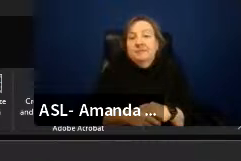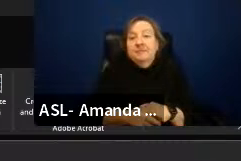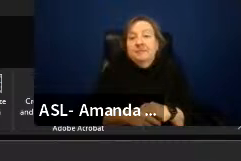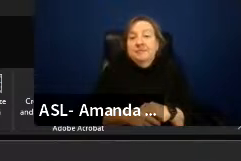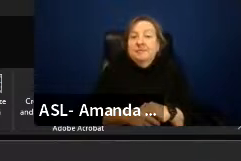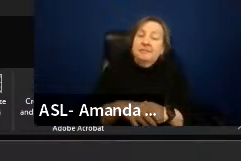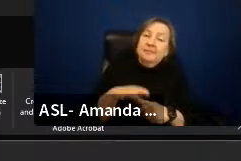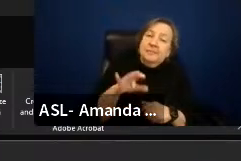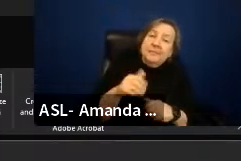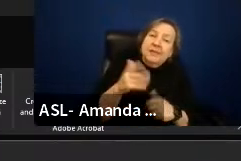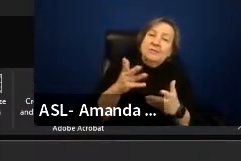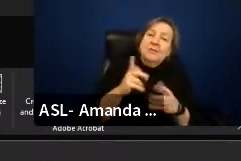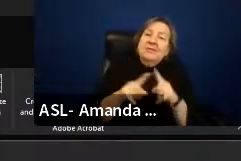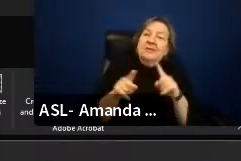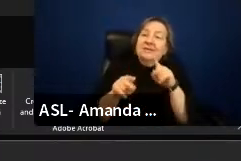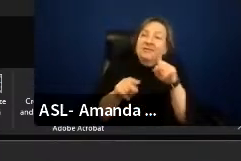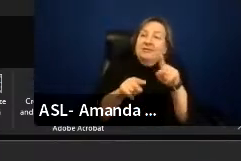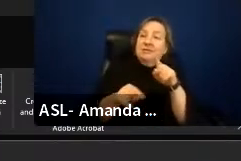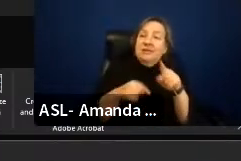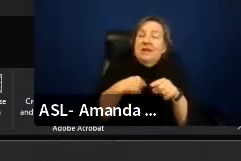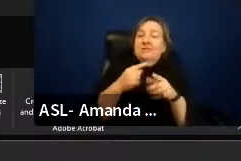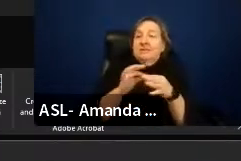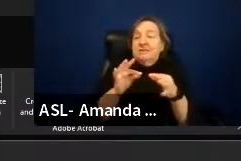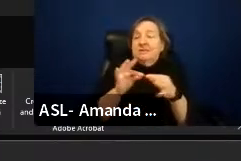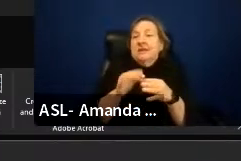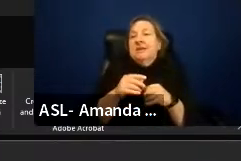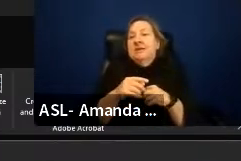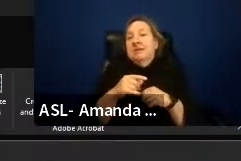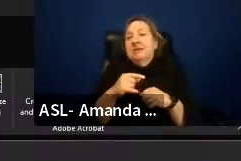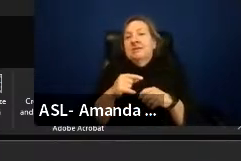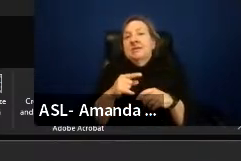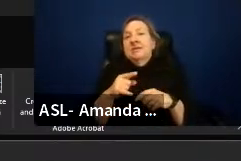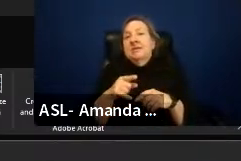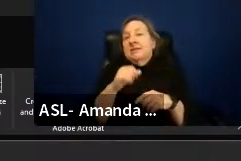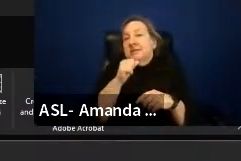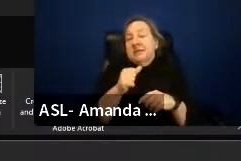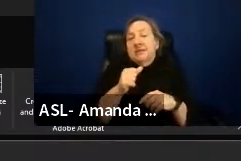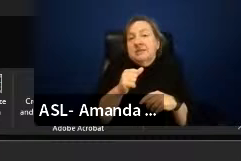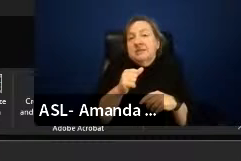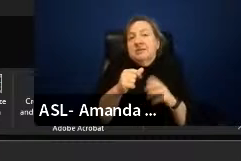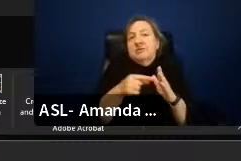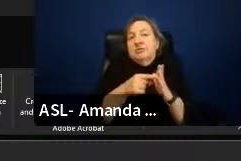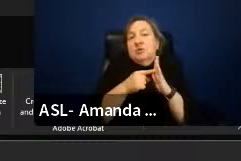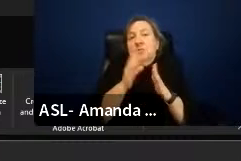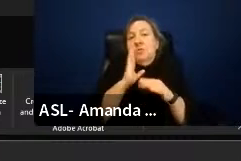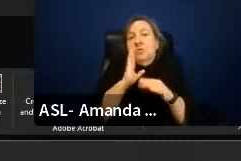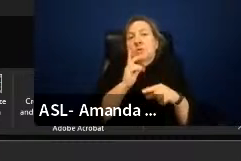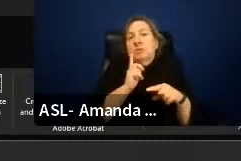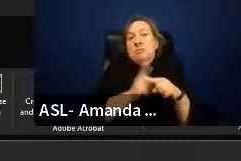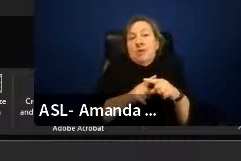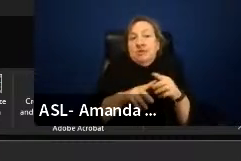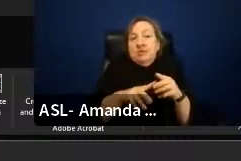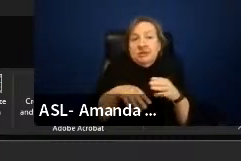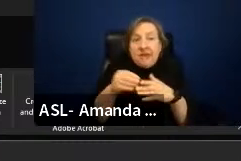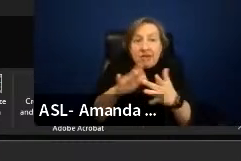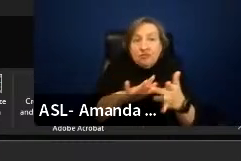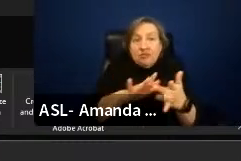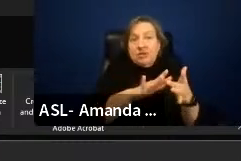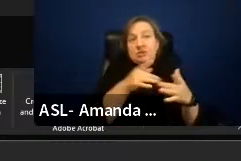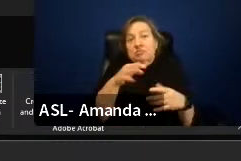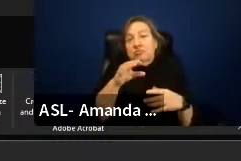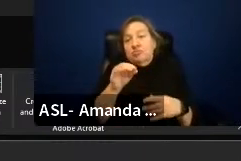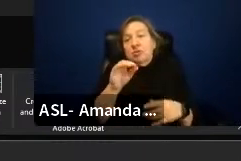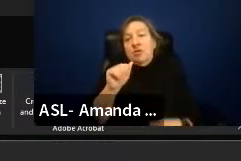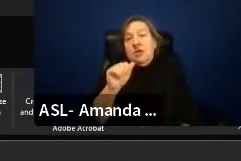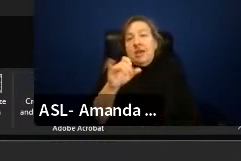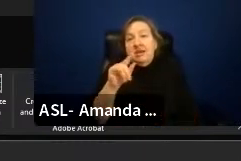actually the distinction that I was gonna make, Shannon, was that this doesn't call out to me that it's gonna be positive outreach or proactive